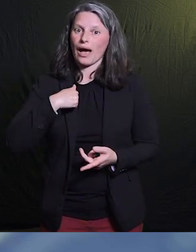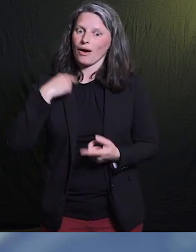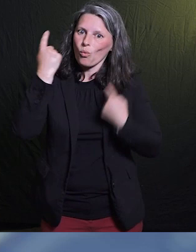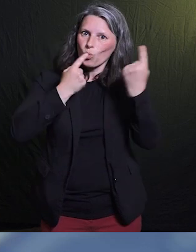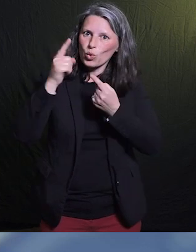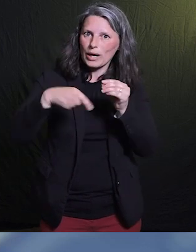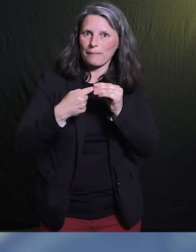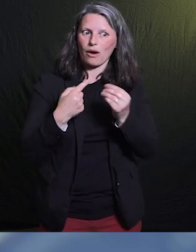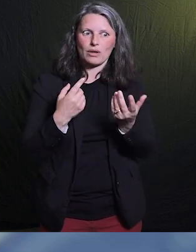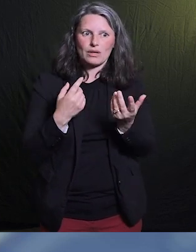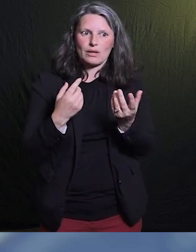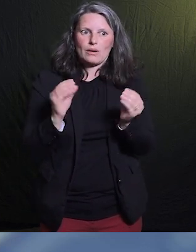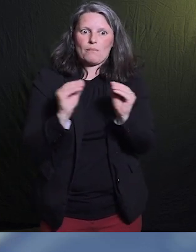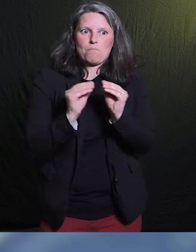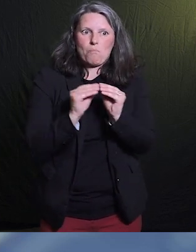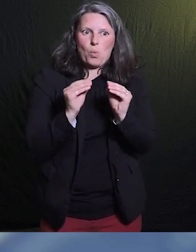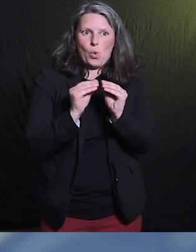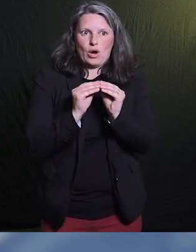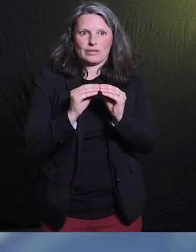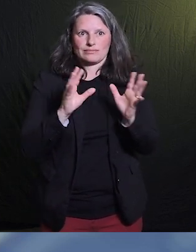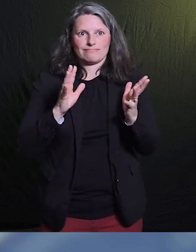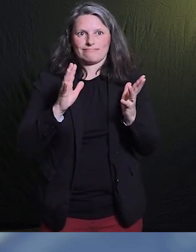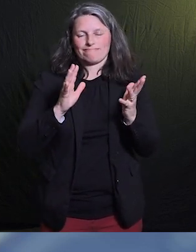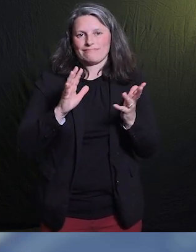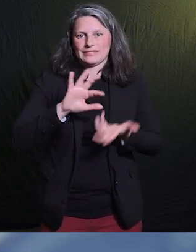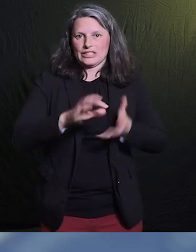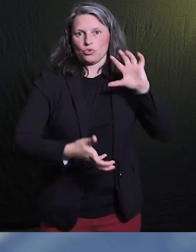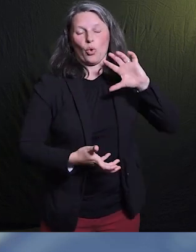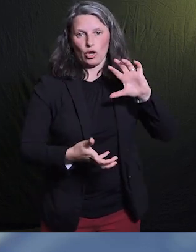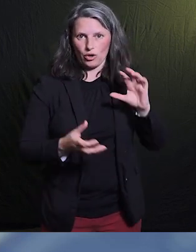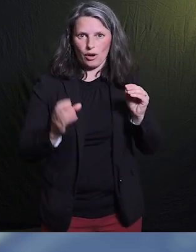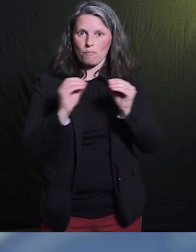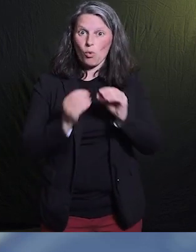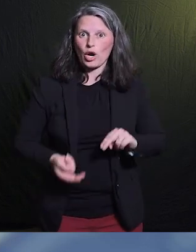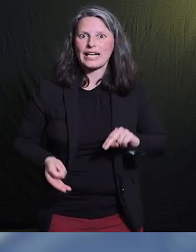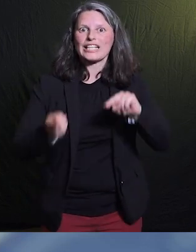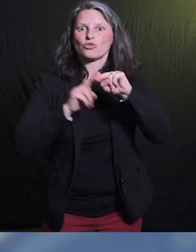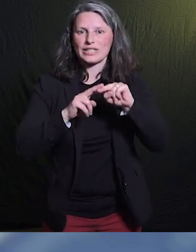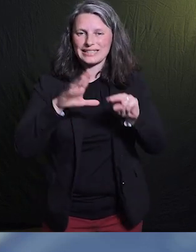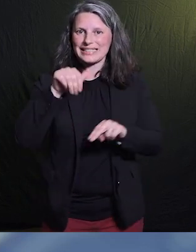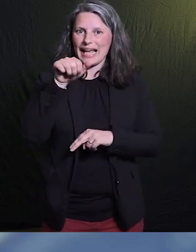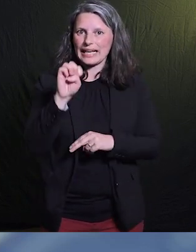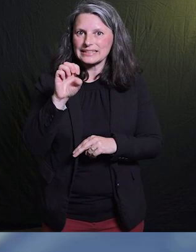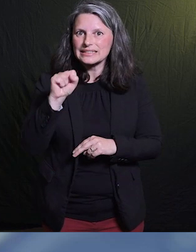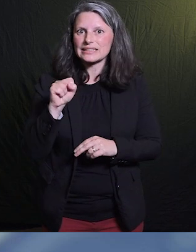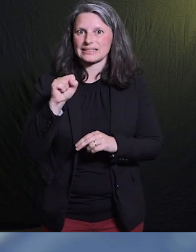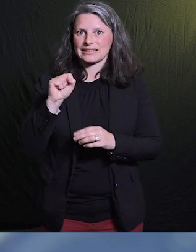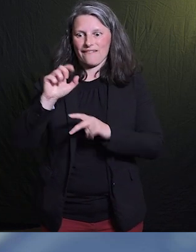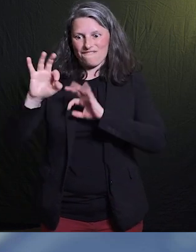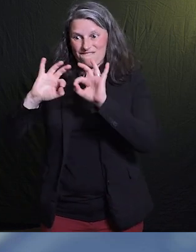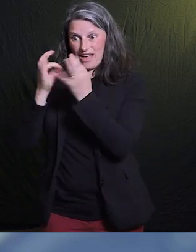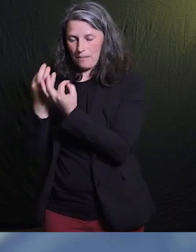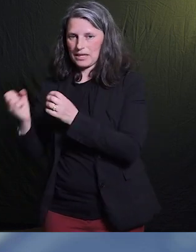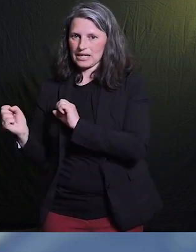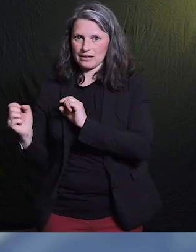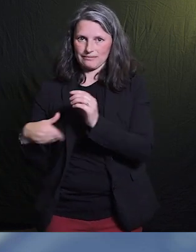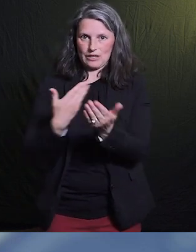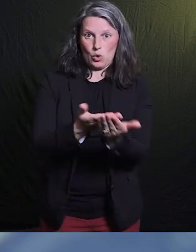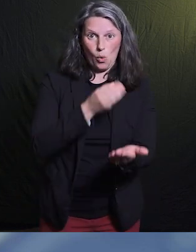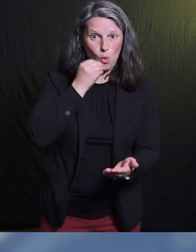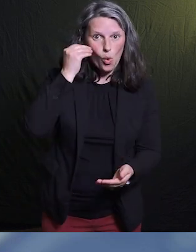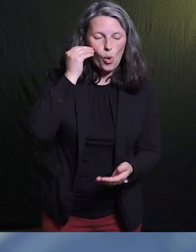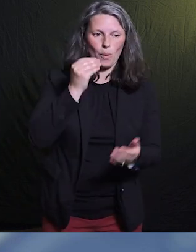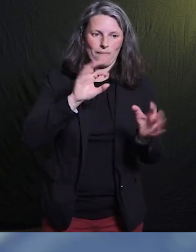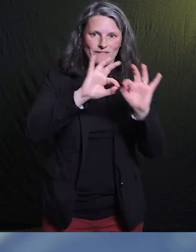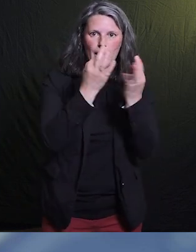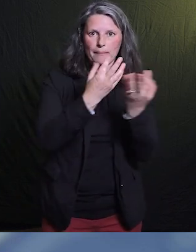worry about an increase in cases affecting those people and the communities that they're going home to and their families,